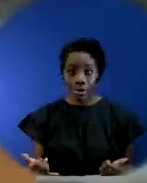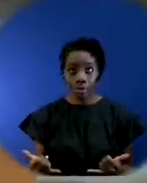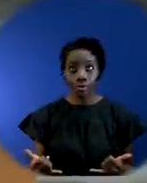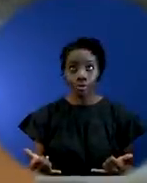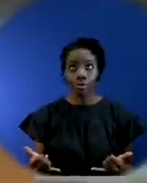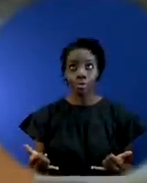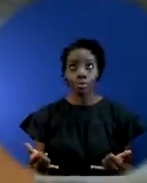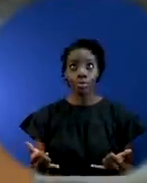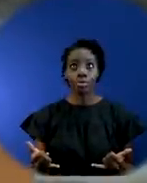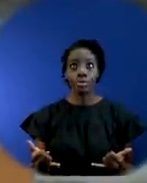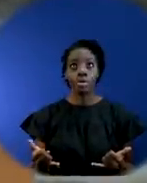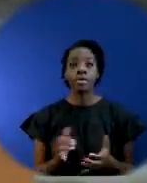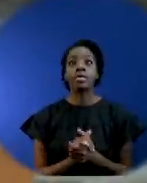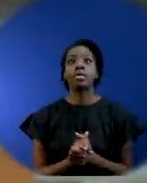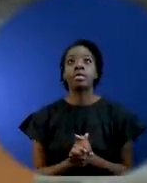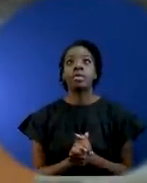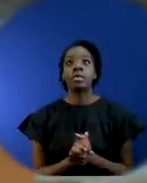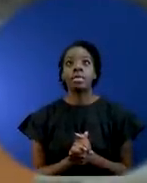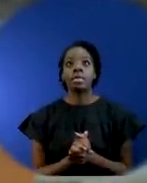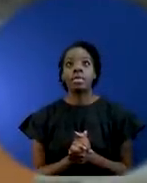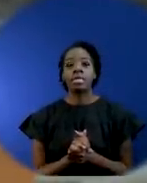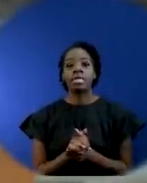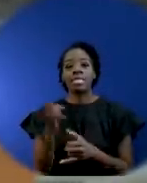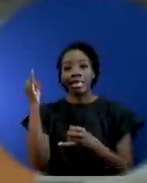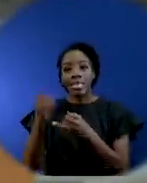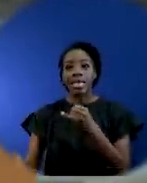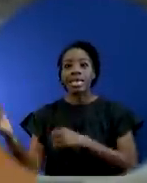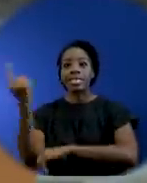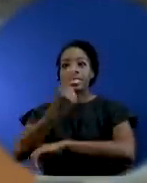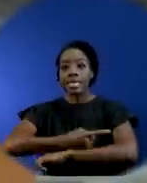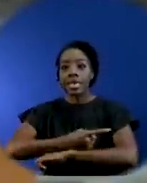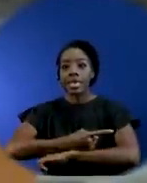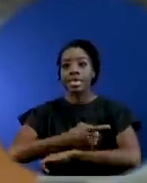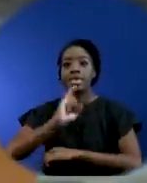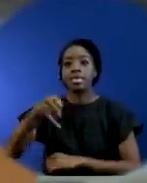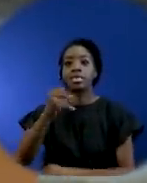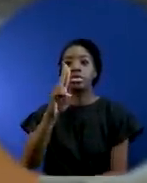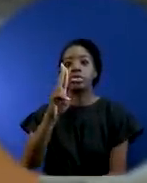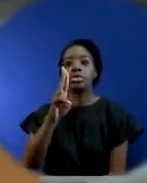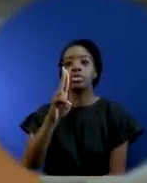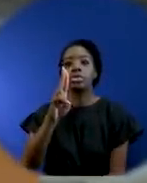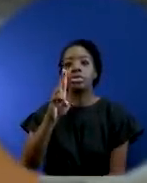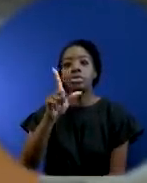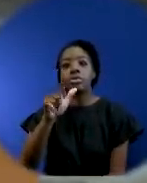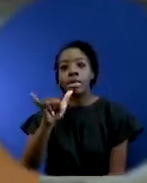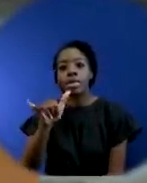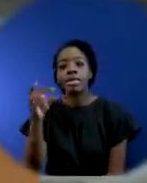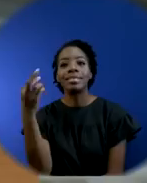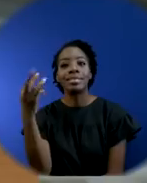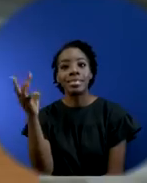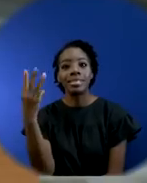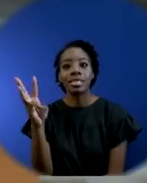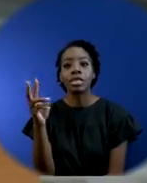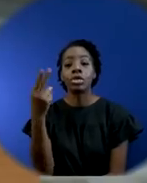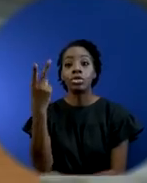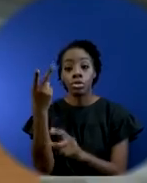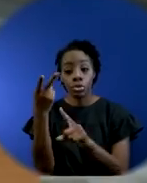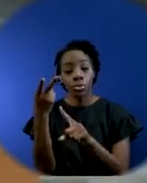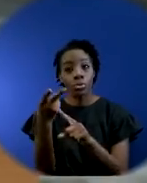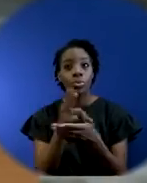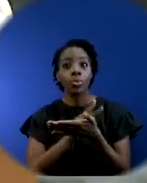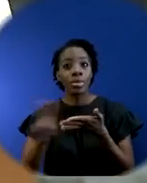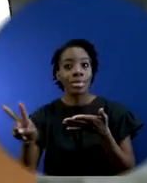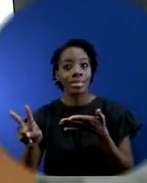the deadline for the nominations forms is July 16th. The deadline, you got two weeks to nominate.